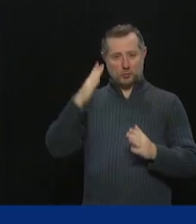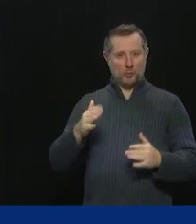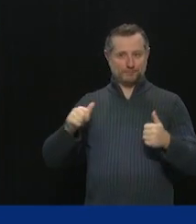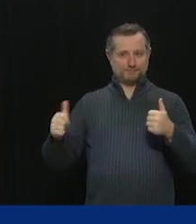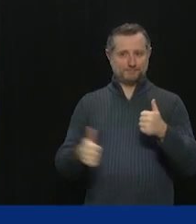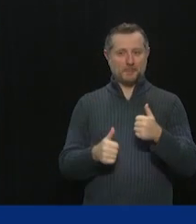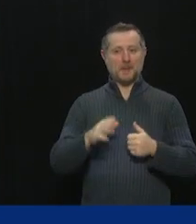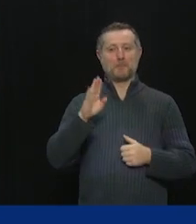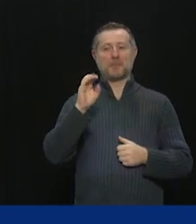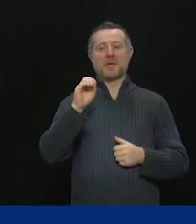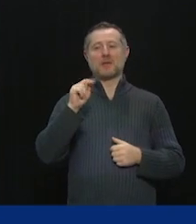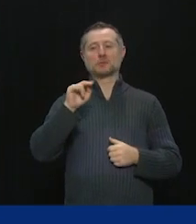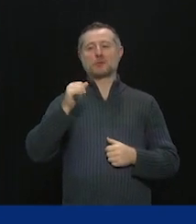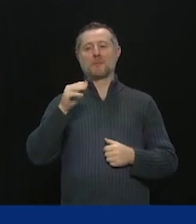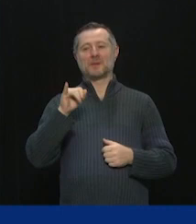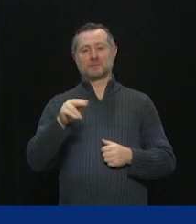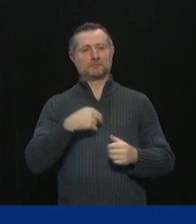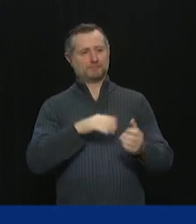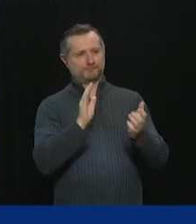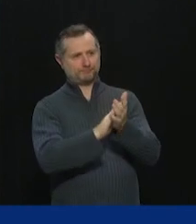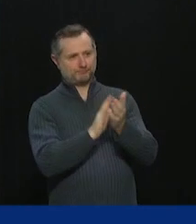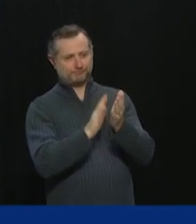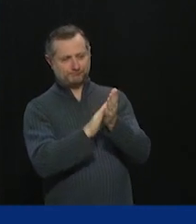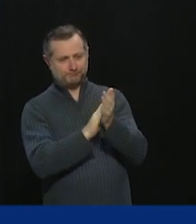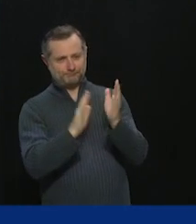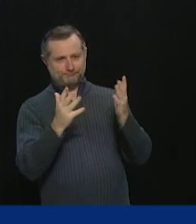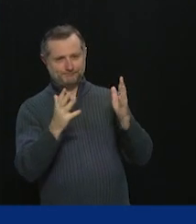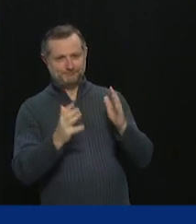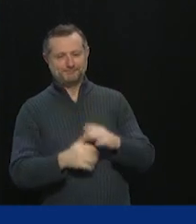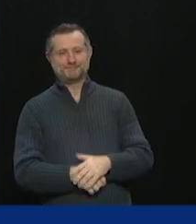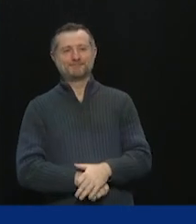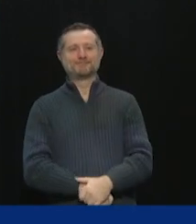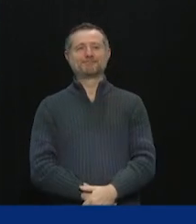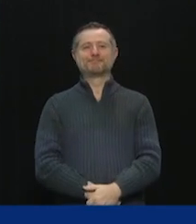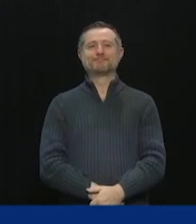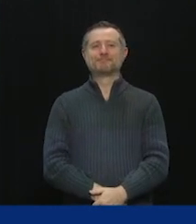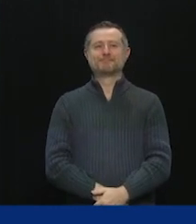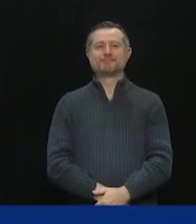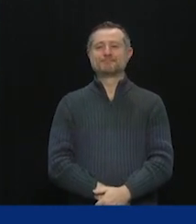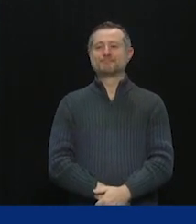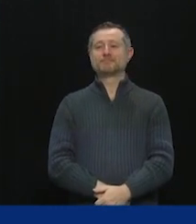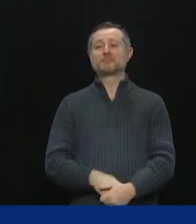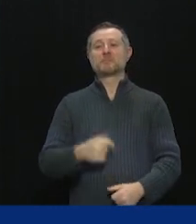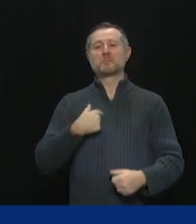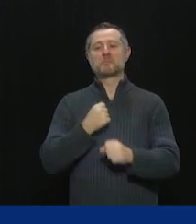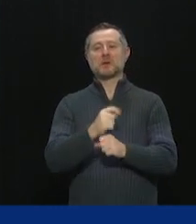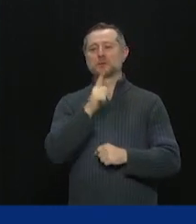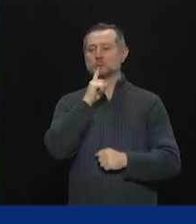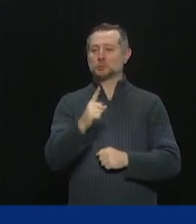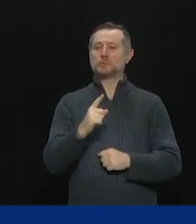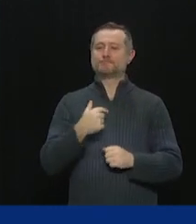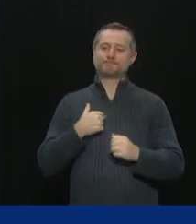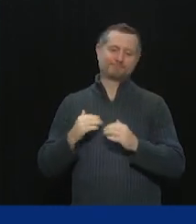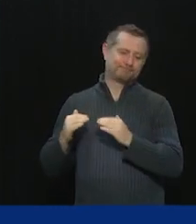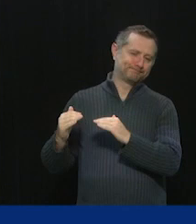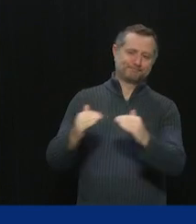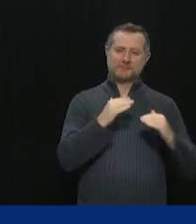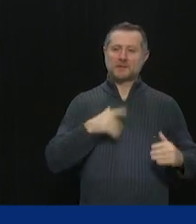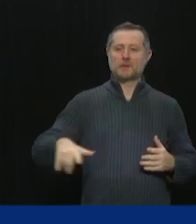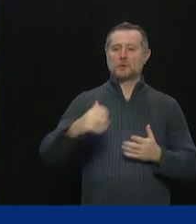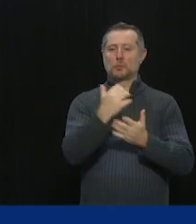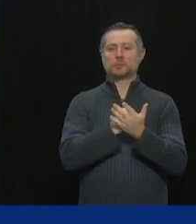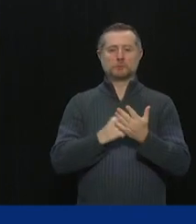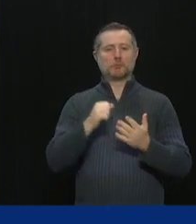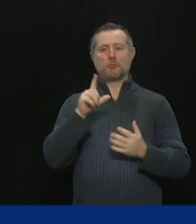win before he becomes Lieutenant Governor. And that's to make sure that we have prevailing wage laws expanded to